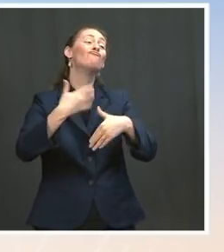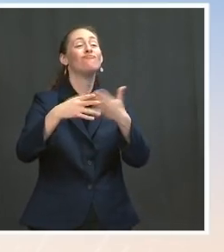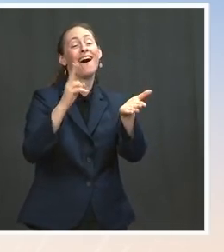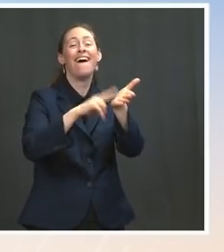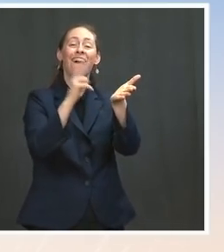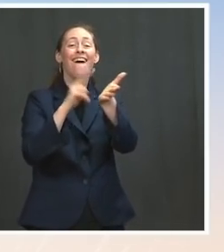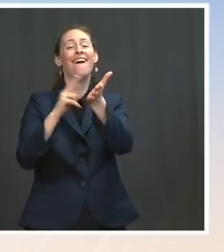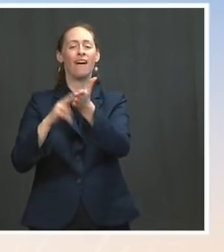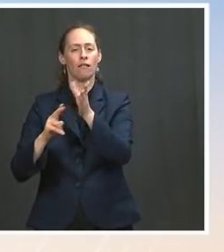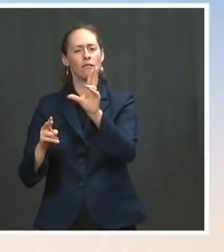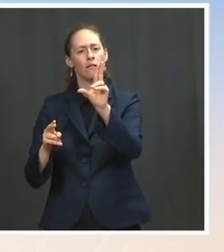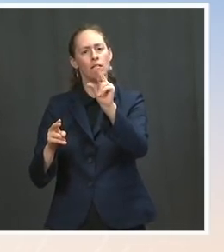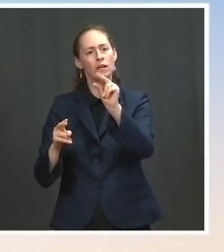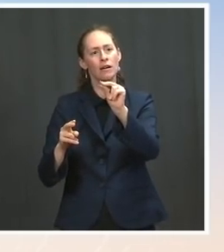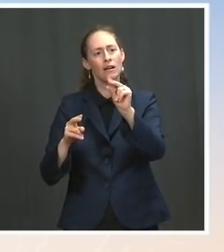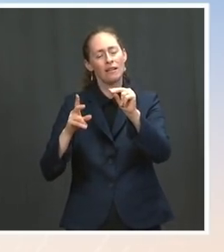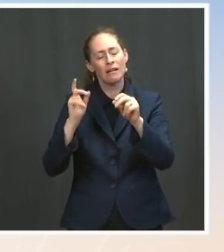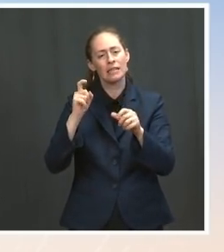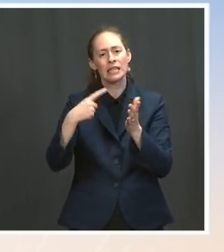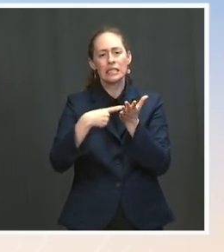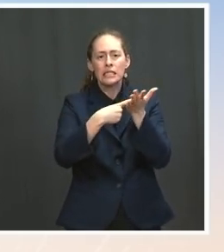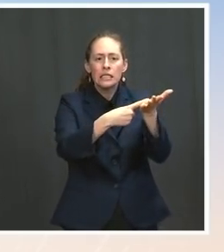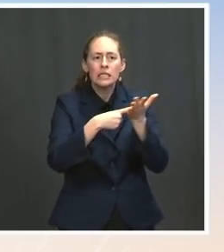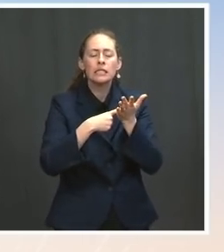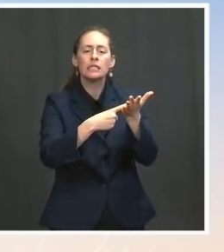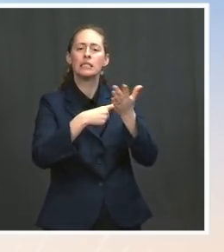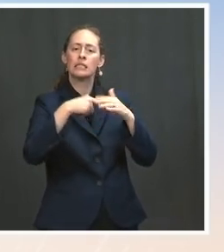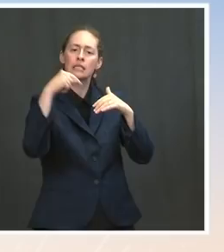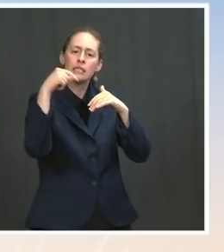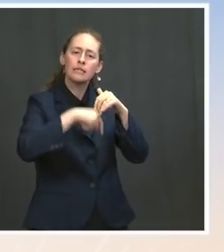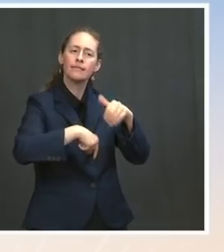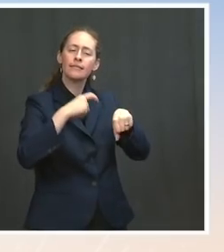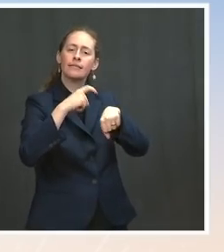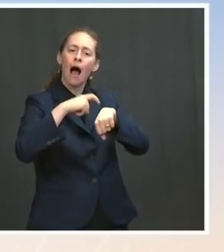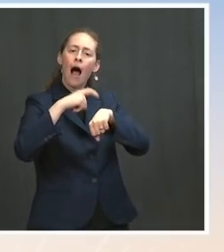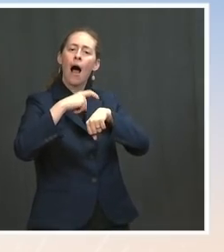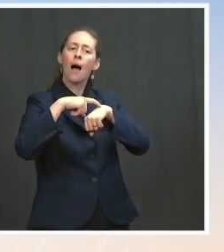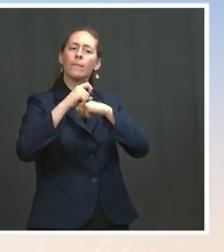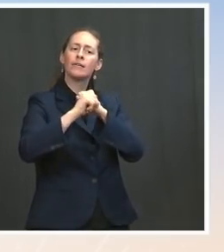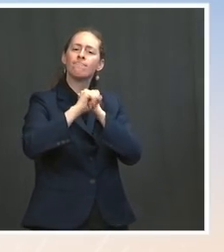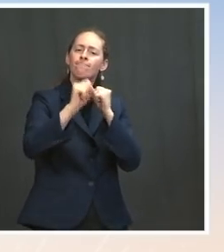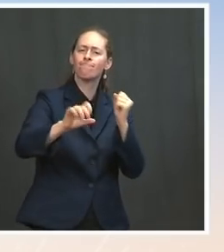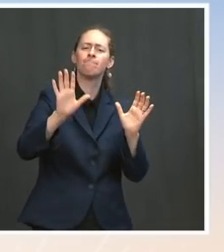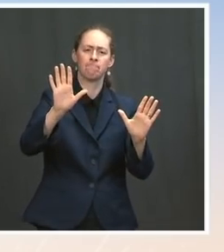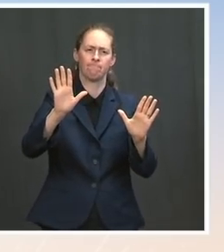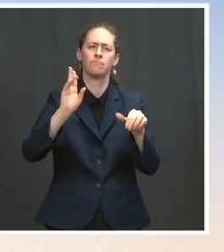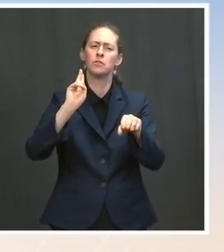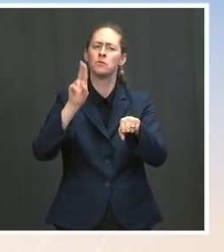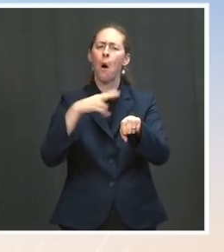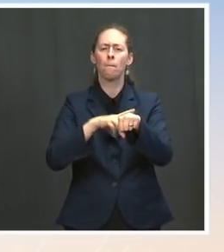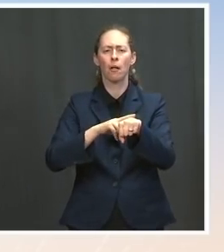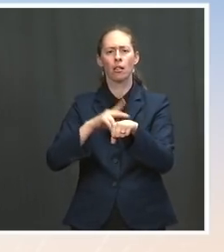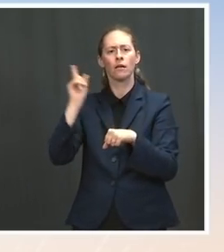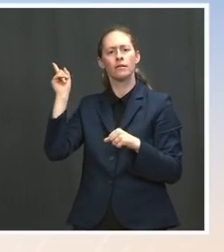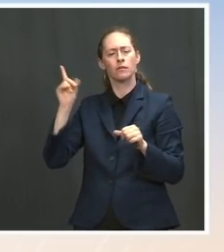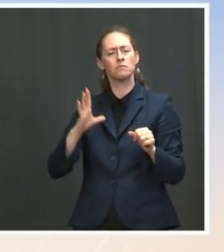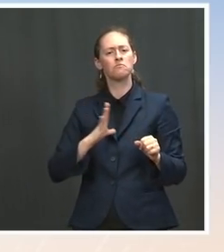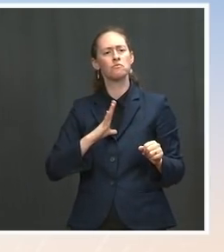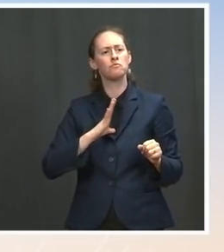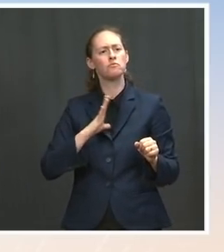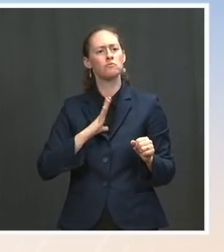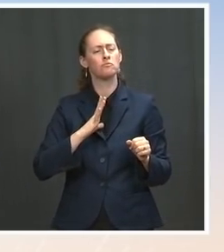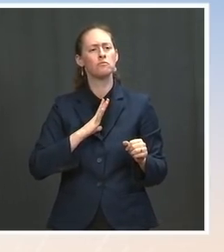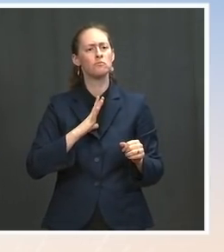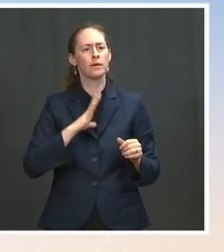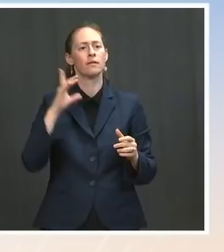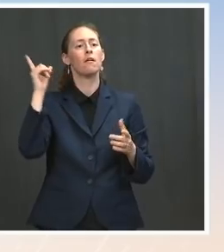and he's open to many paths forward. So I don't think he was intending to convey anything other than a little bit of commentary on